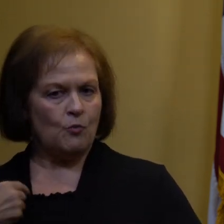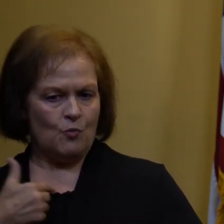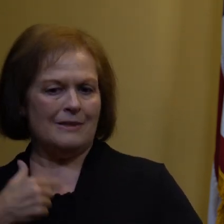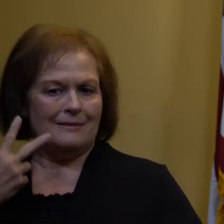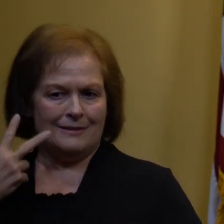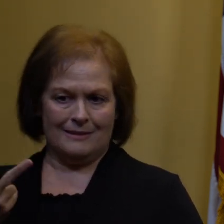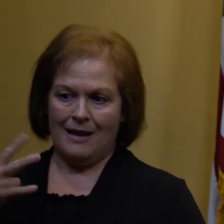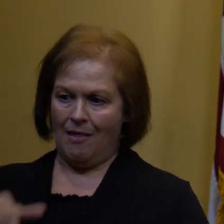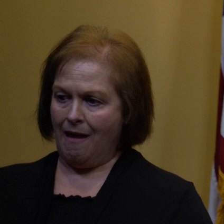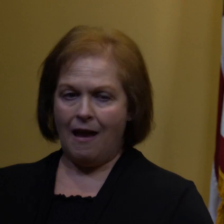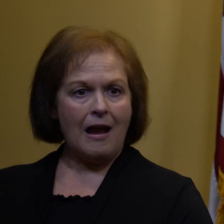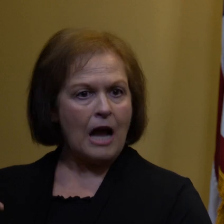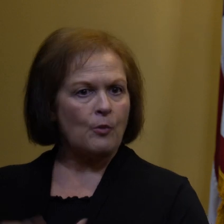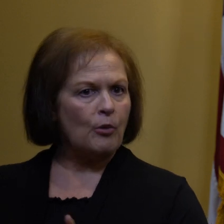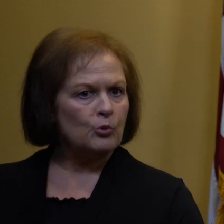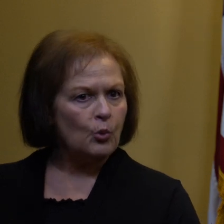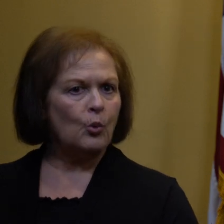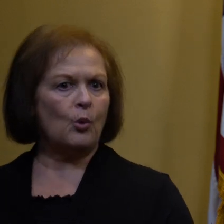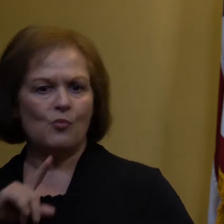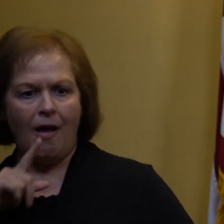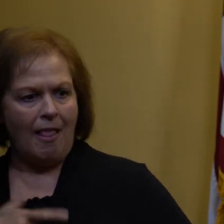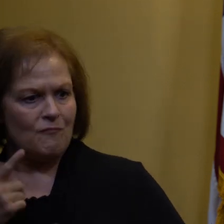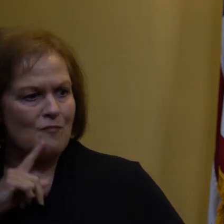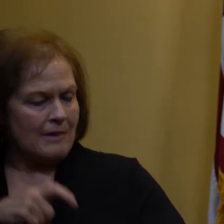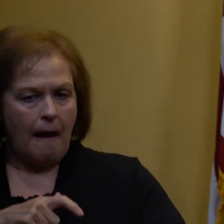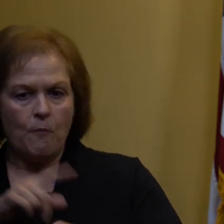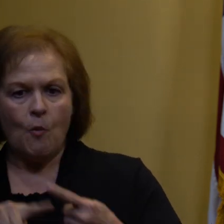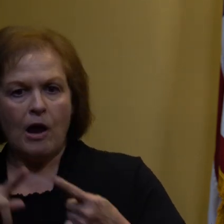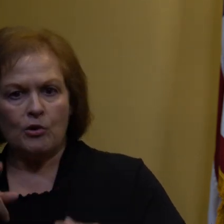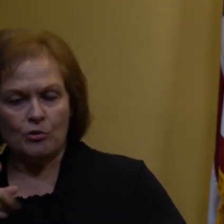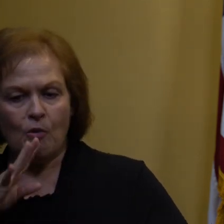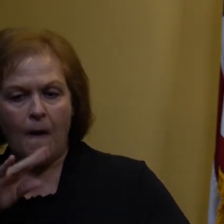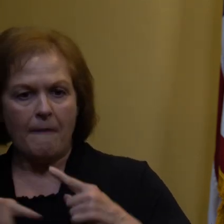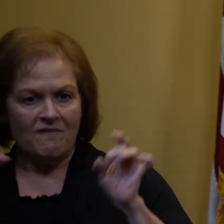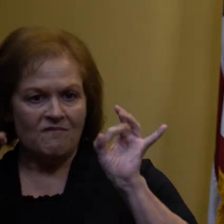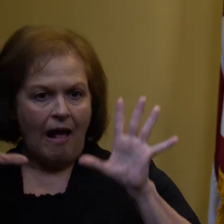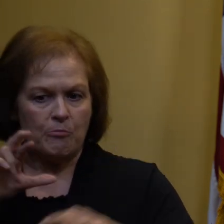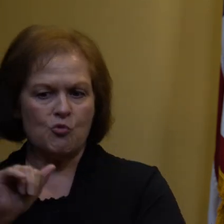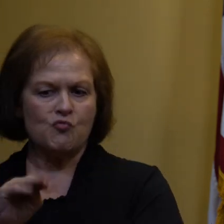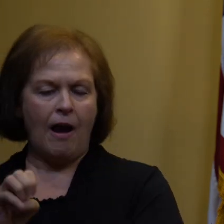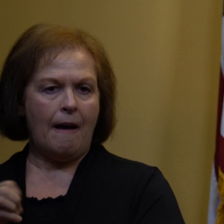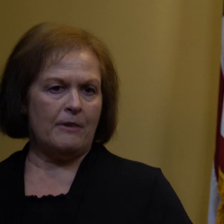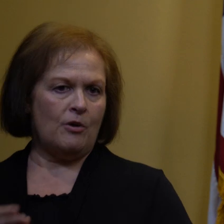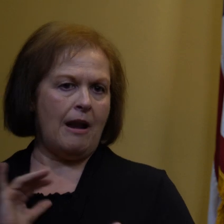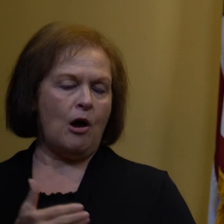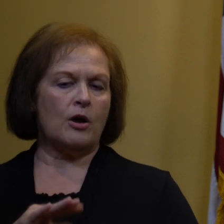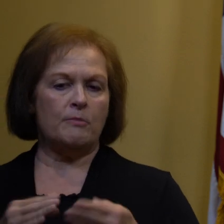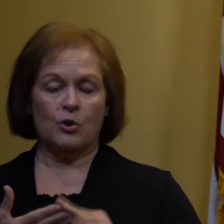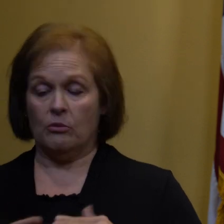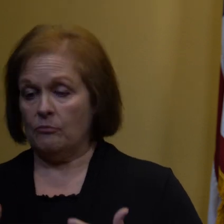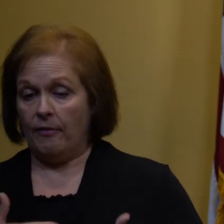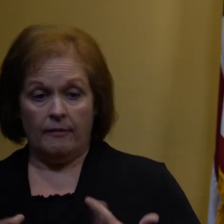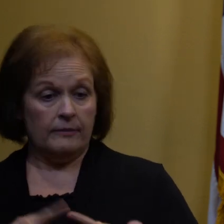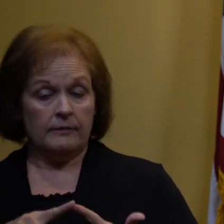those guns play out in real life and in real time when you talk about violent crime in our community. Whether it's,